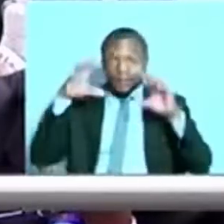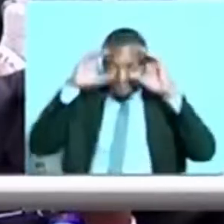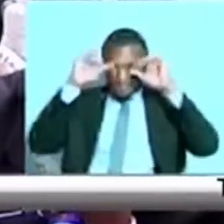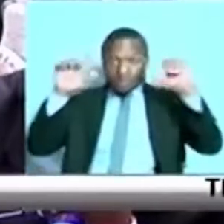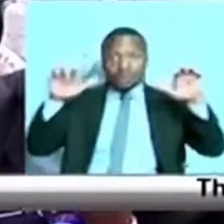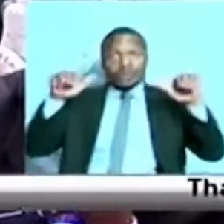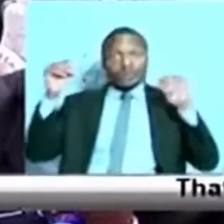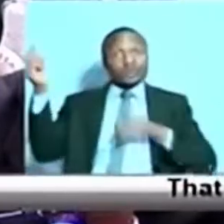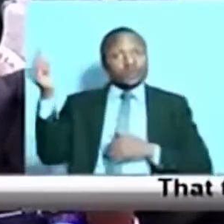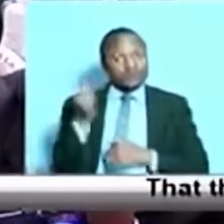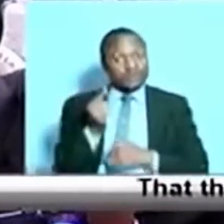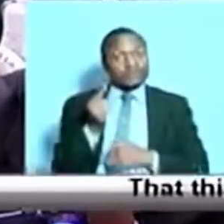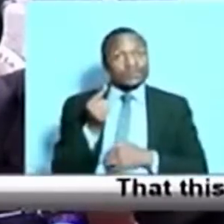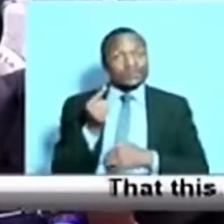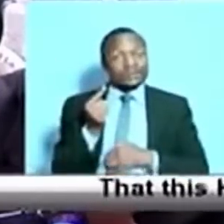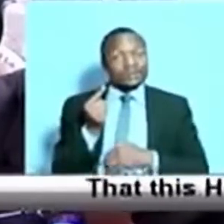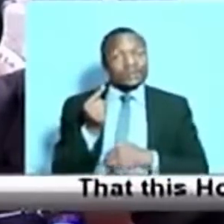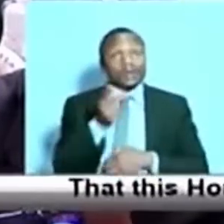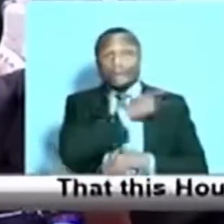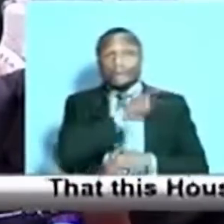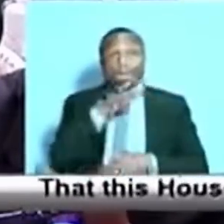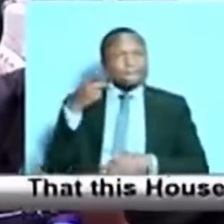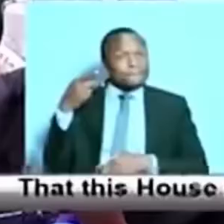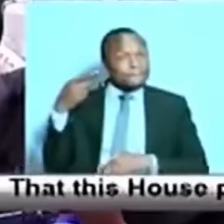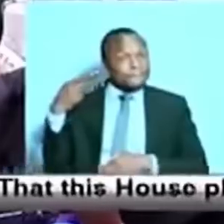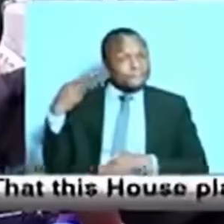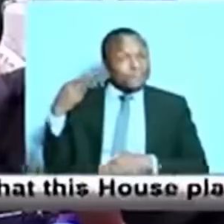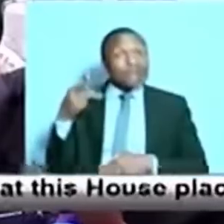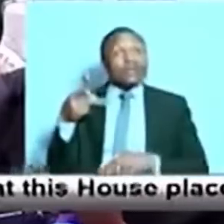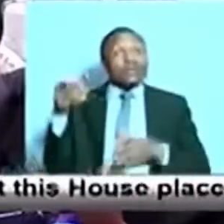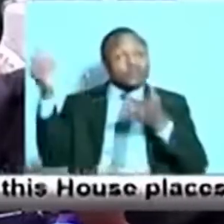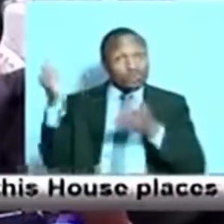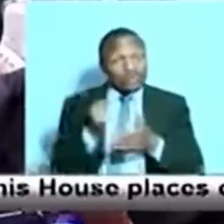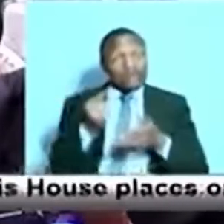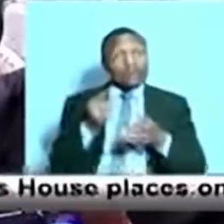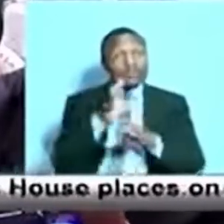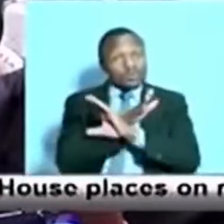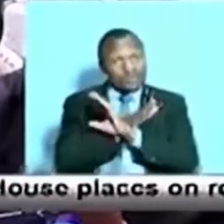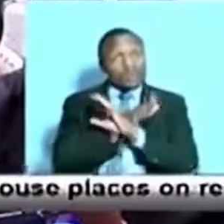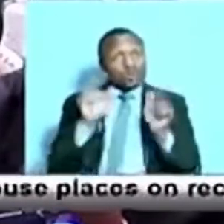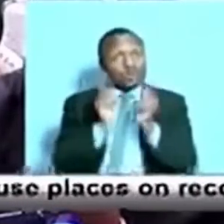a chance to meet the opposition. It was never heard of. It was taboo.